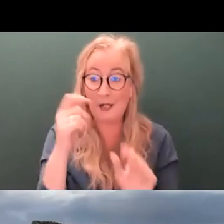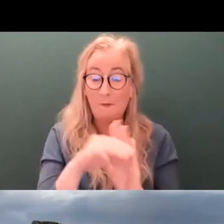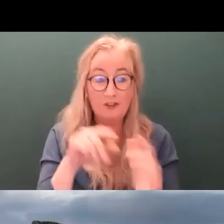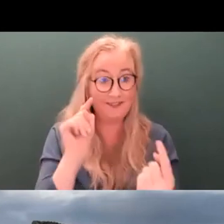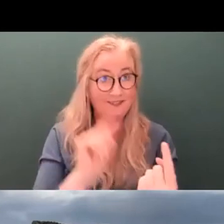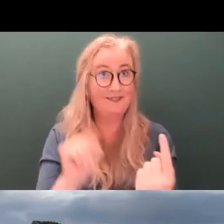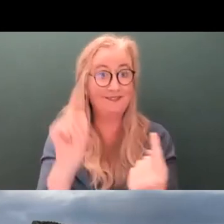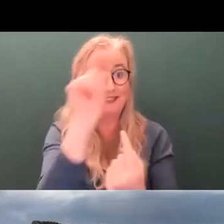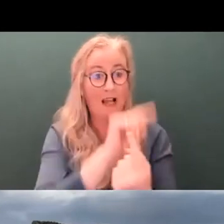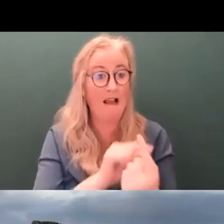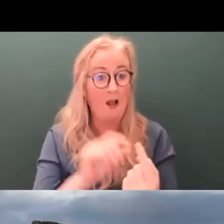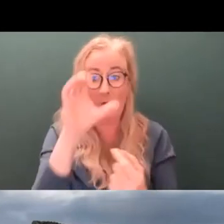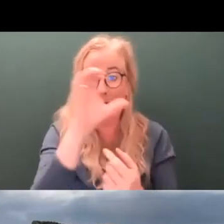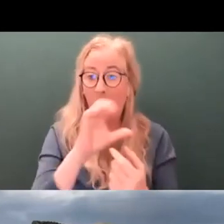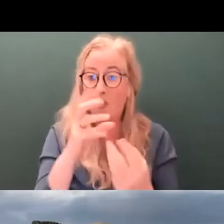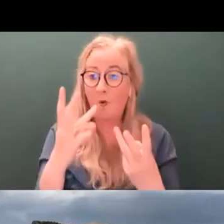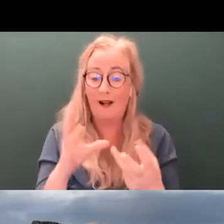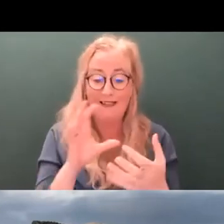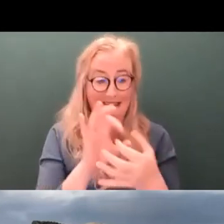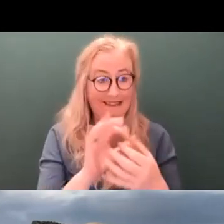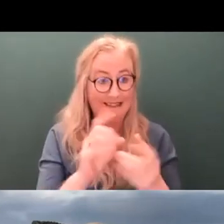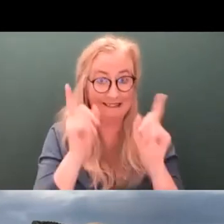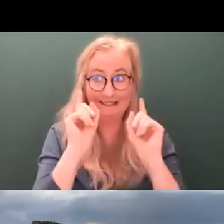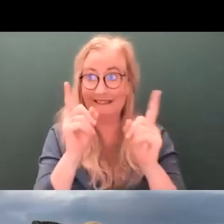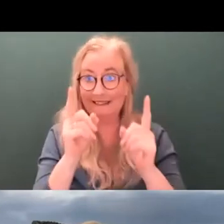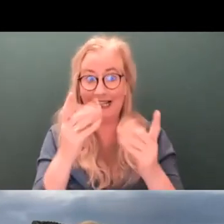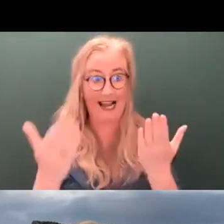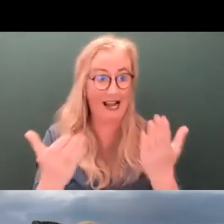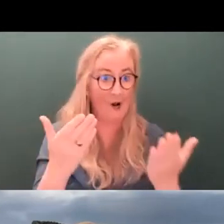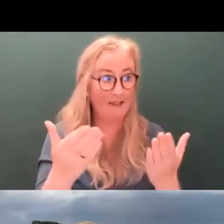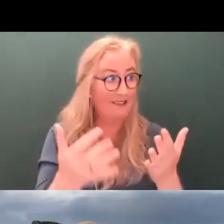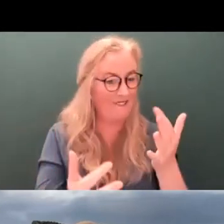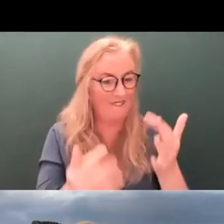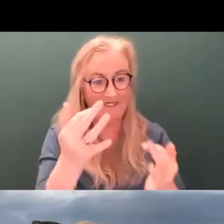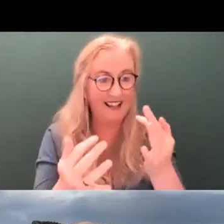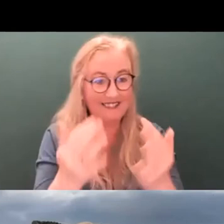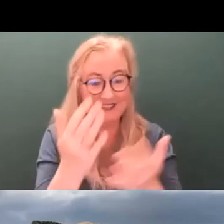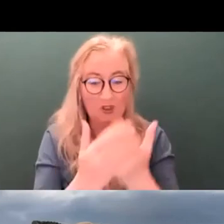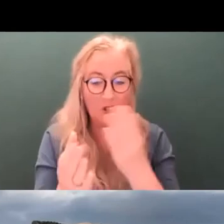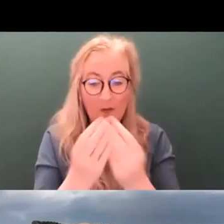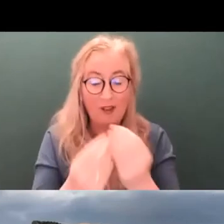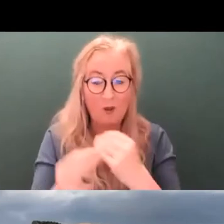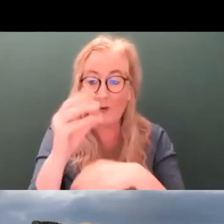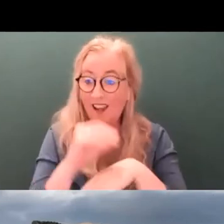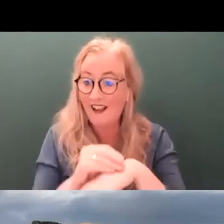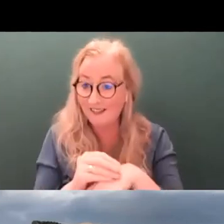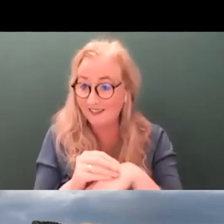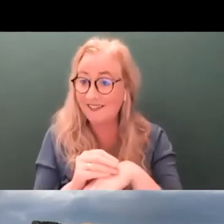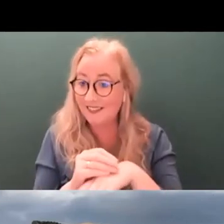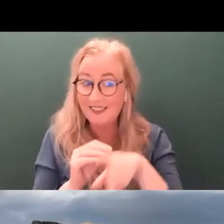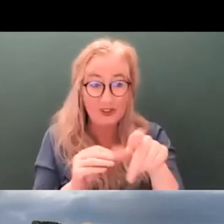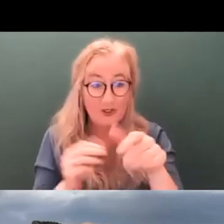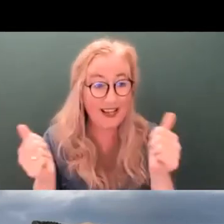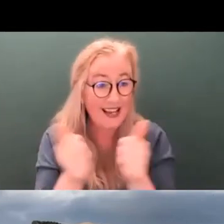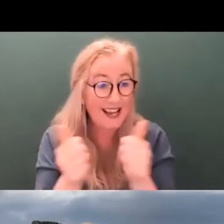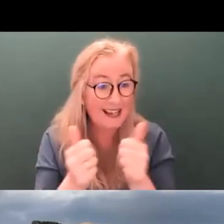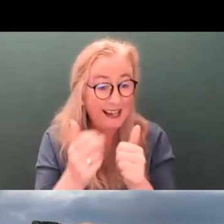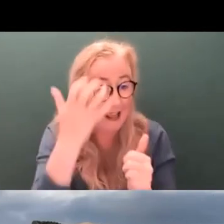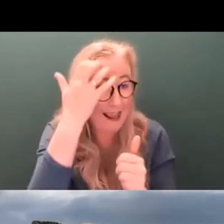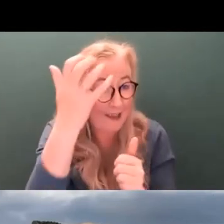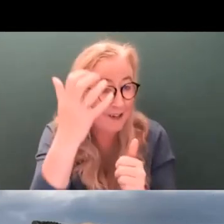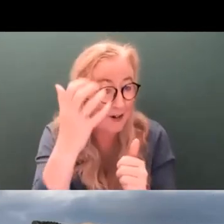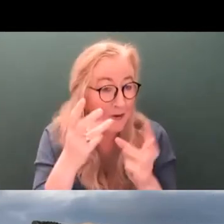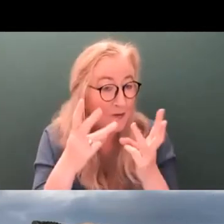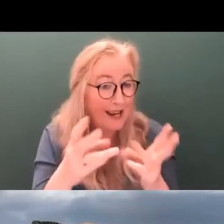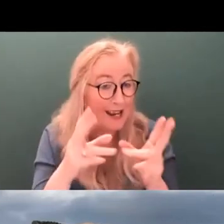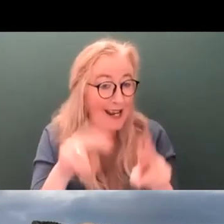for a way to engage and don't quite know how to sort of find something that's going on. Is there are there any clever thoughts about how that